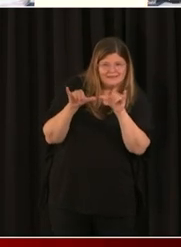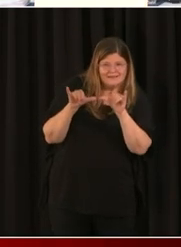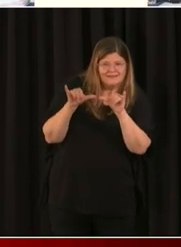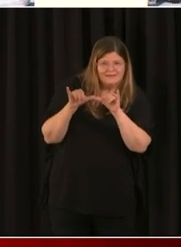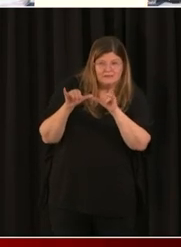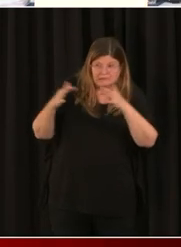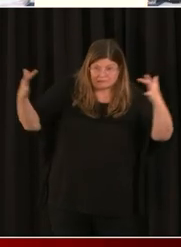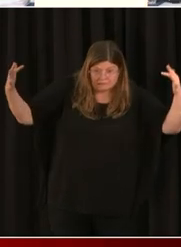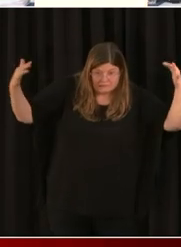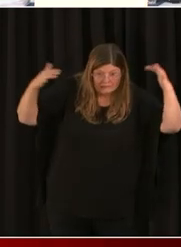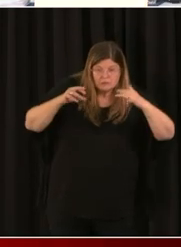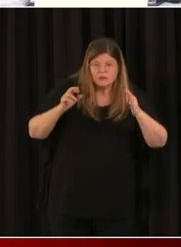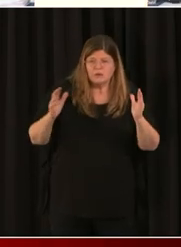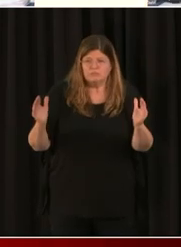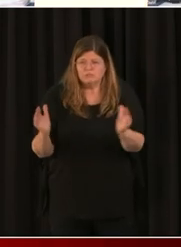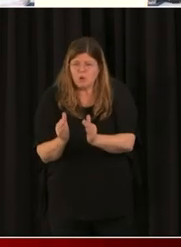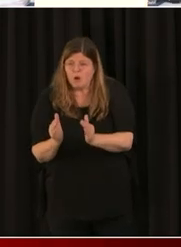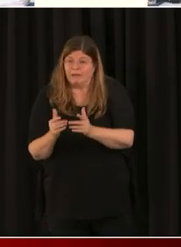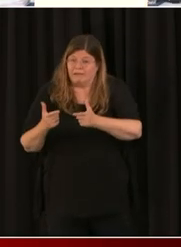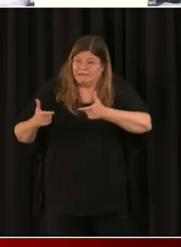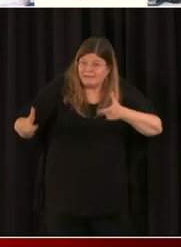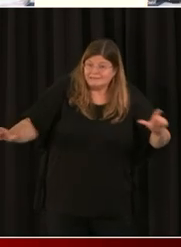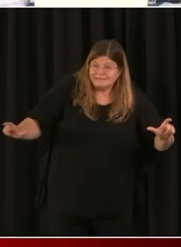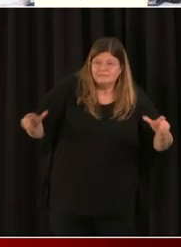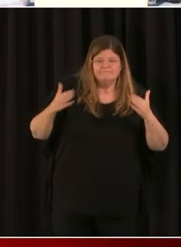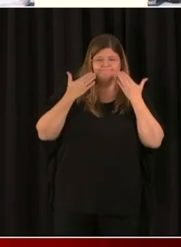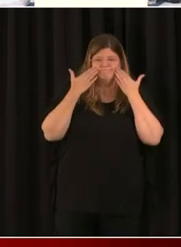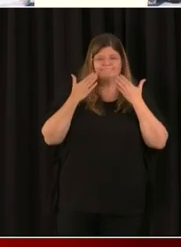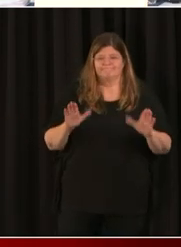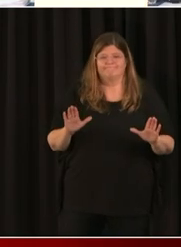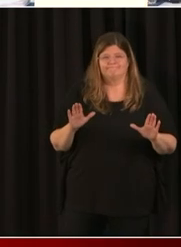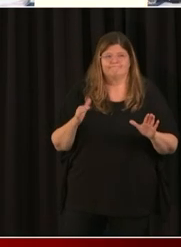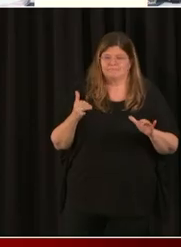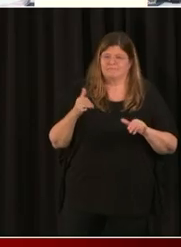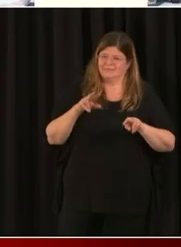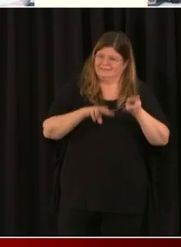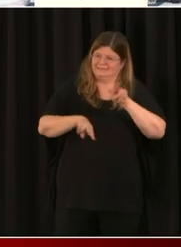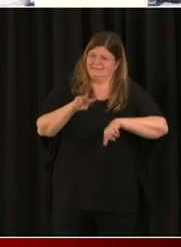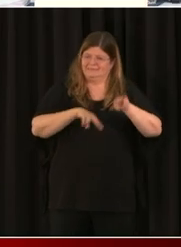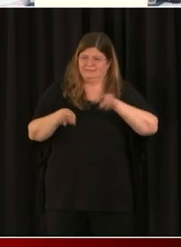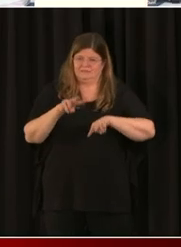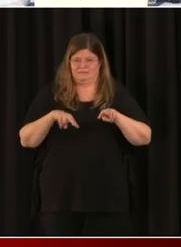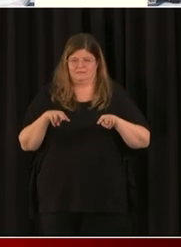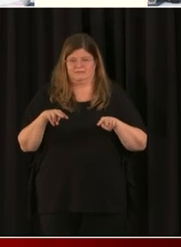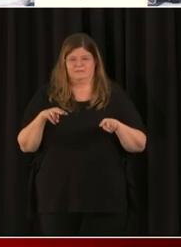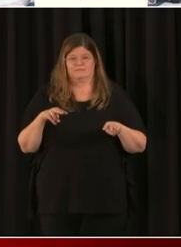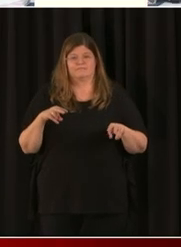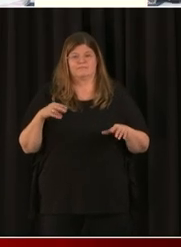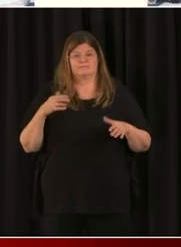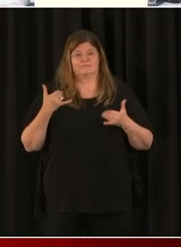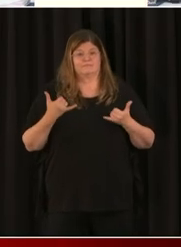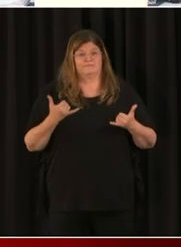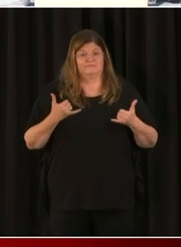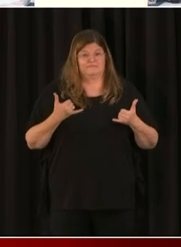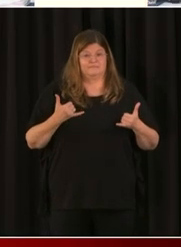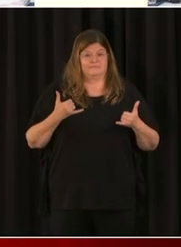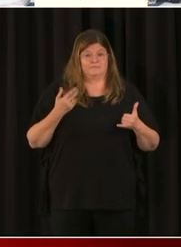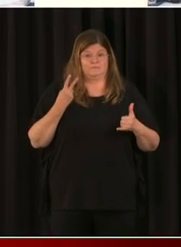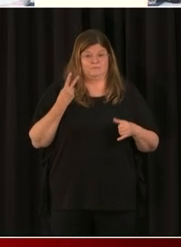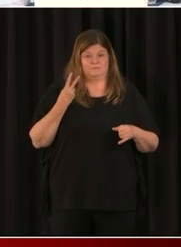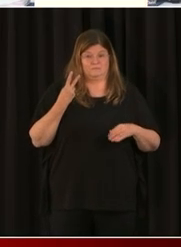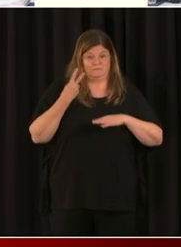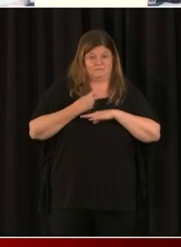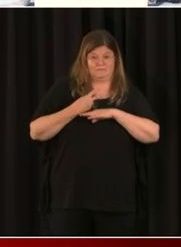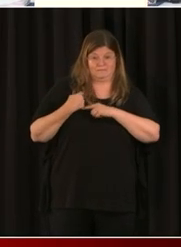what the crowd size will be. We certainly anticipate, as we've seen over the course of the last